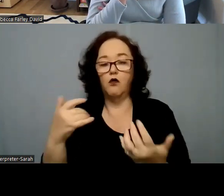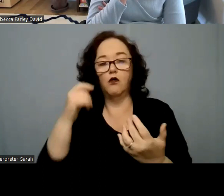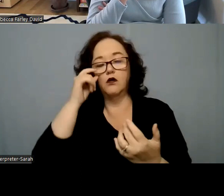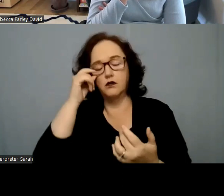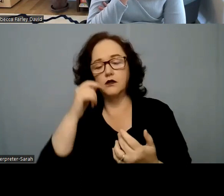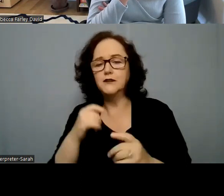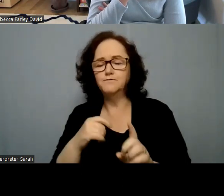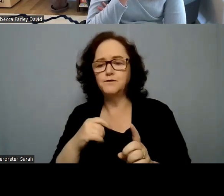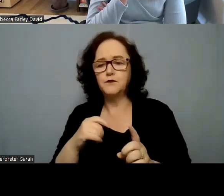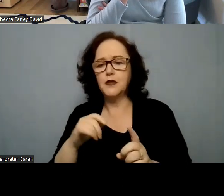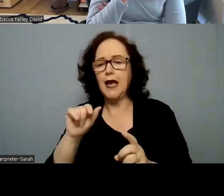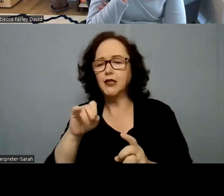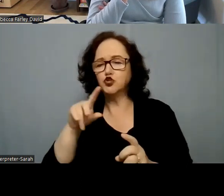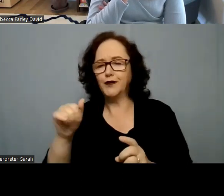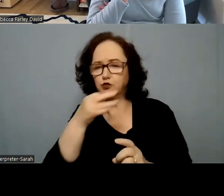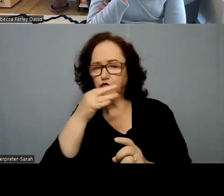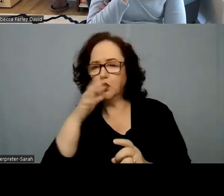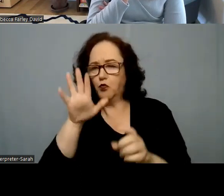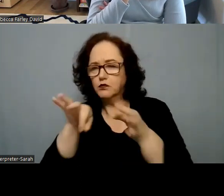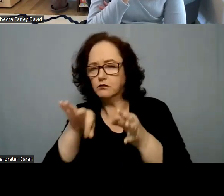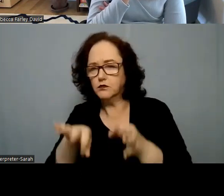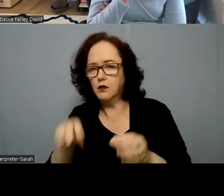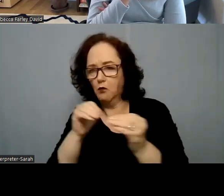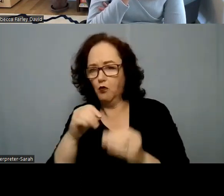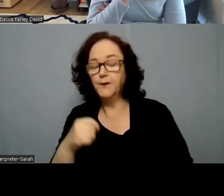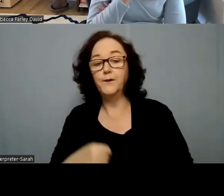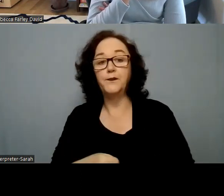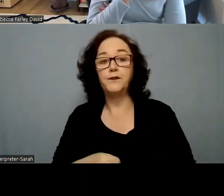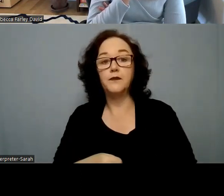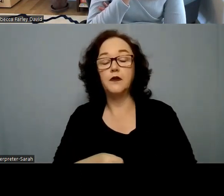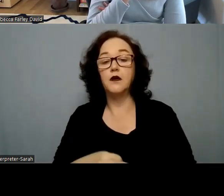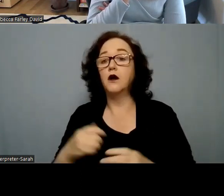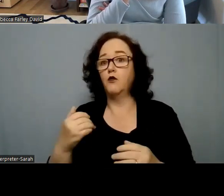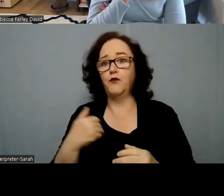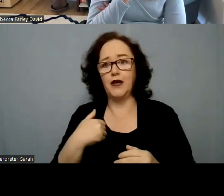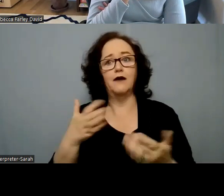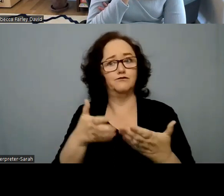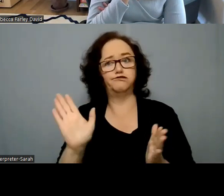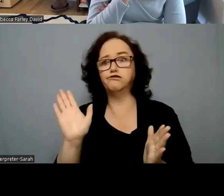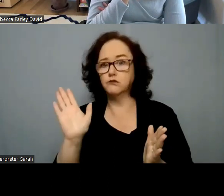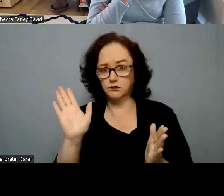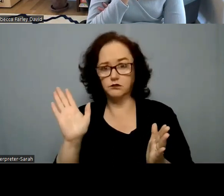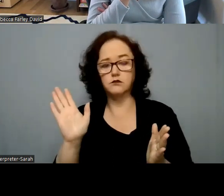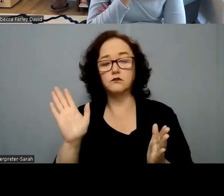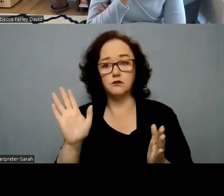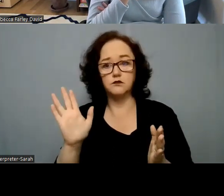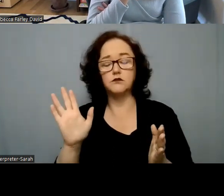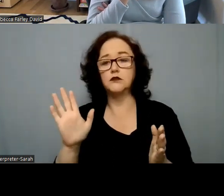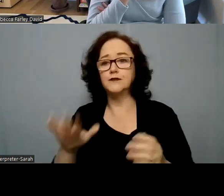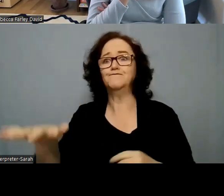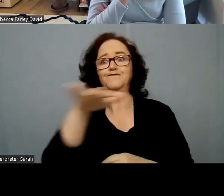from Andrea in a few minutes. But we do have widespread use of call lines